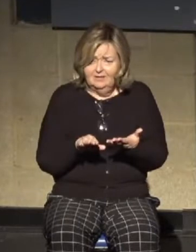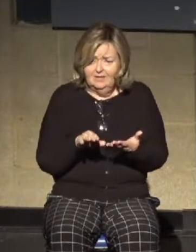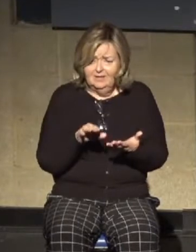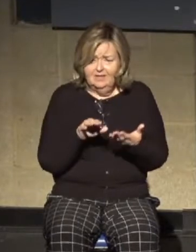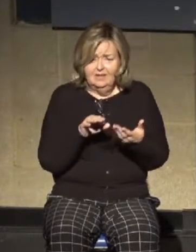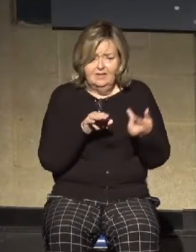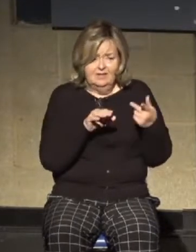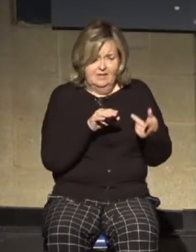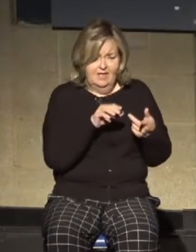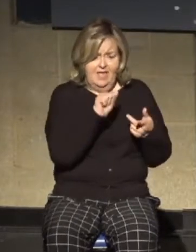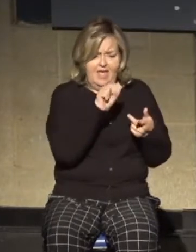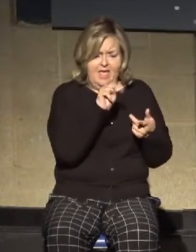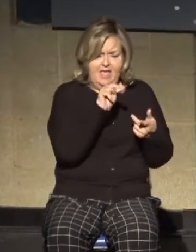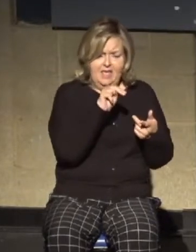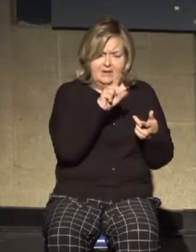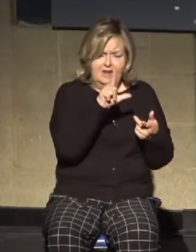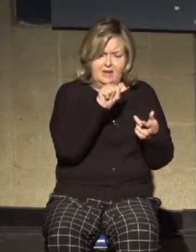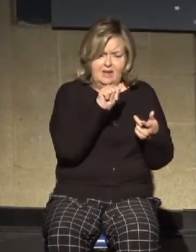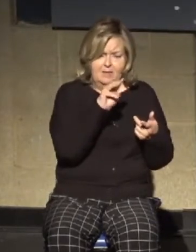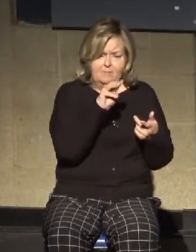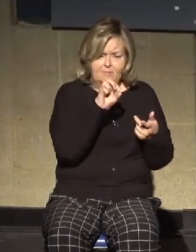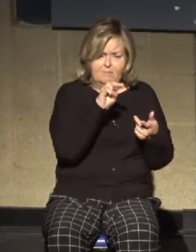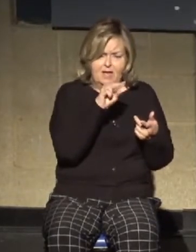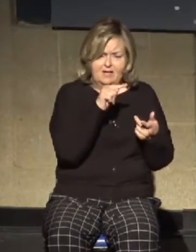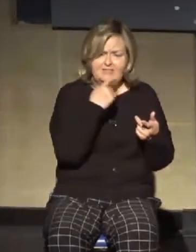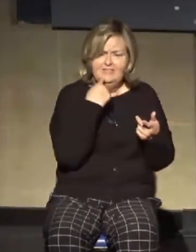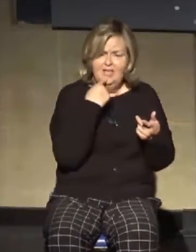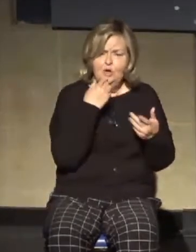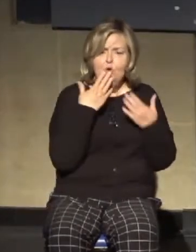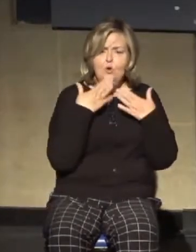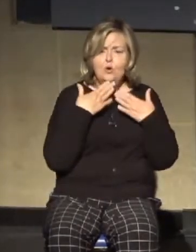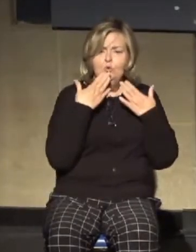Author Anne Lamott said that gratitude is the key to joy.